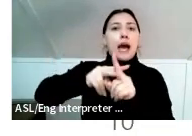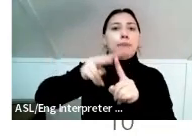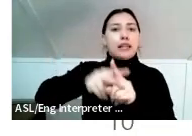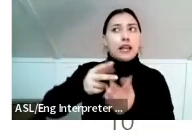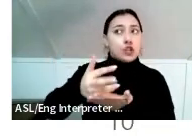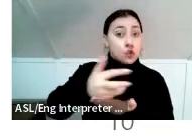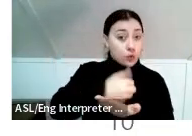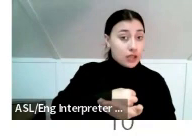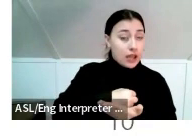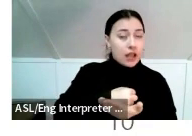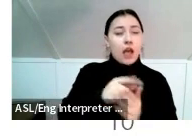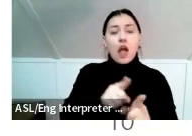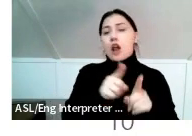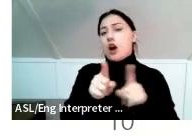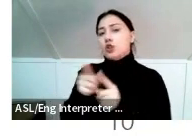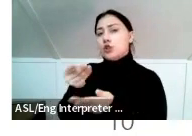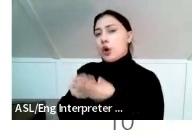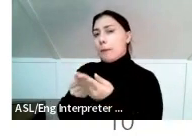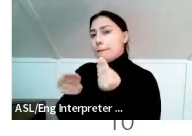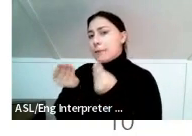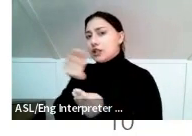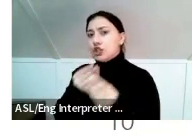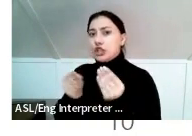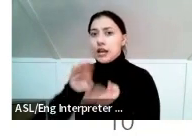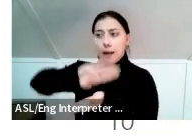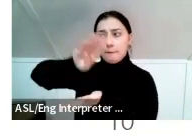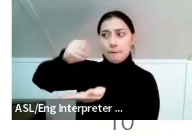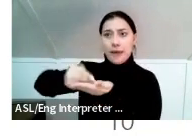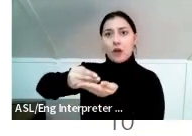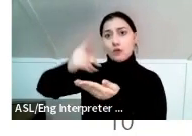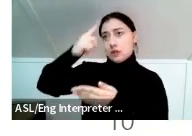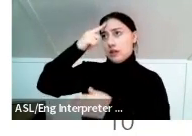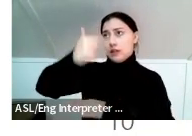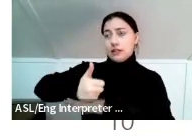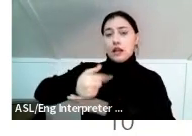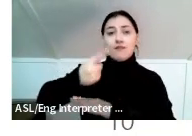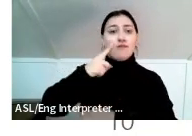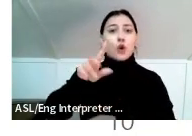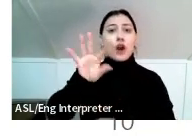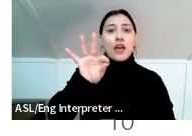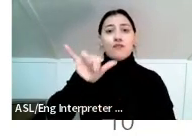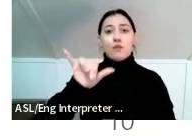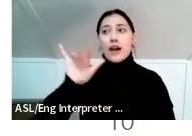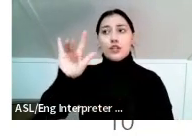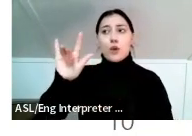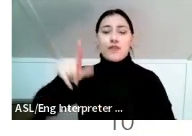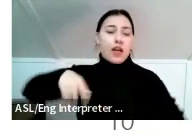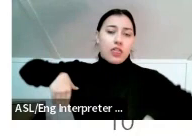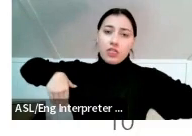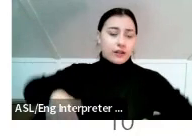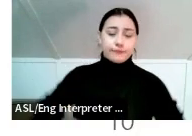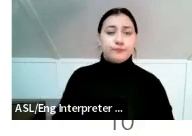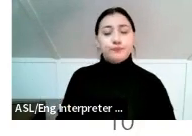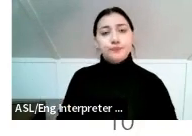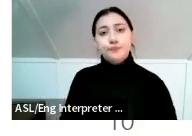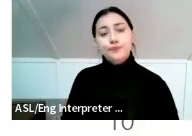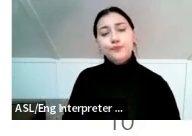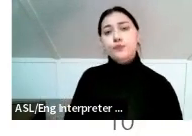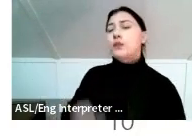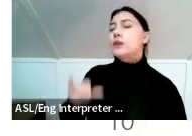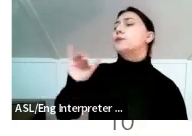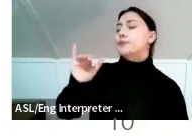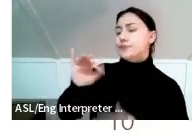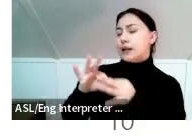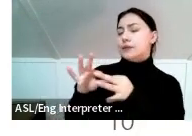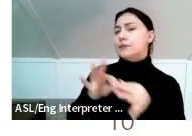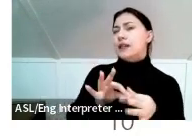have our budget allocation for fiscal 25 at that point. And that kind of ties into the other one, is there a way to find